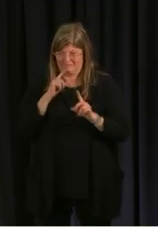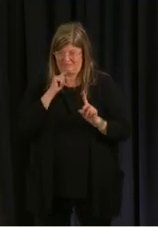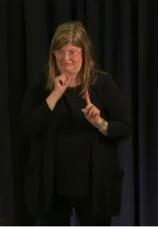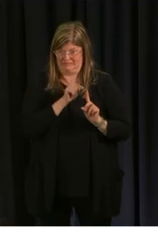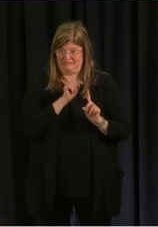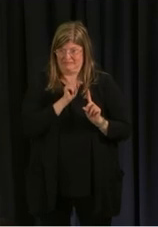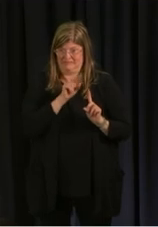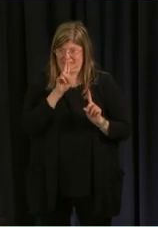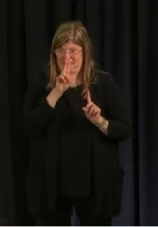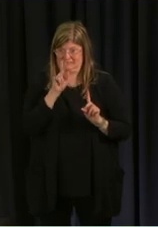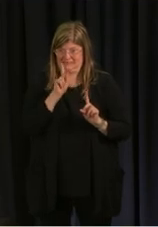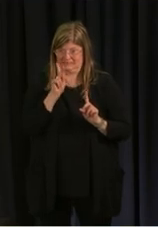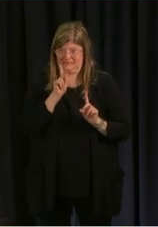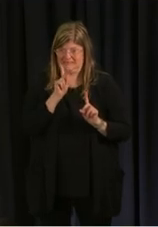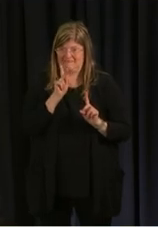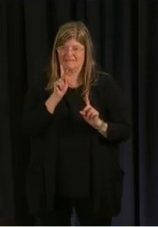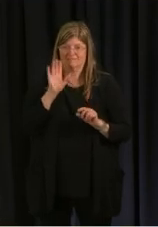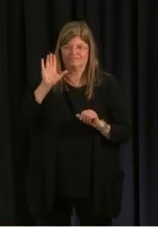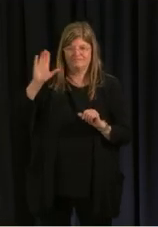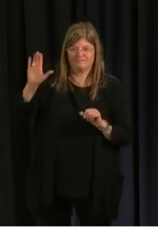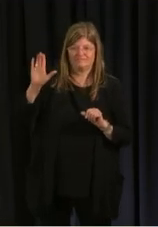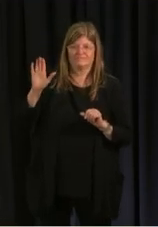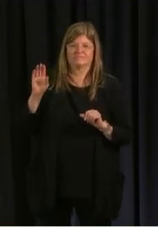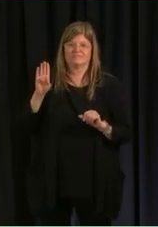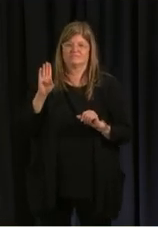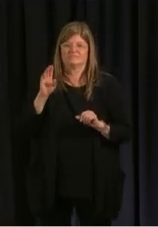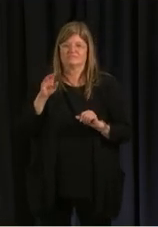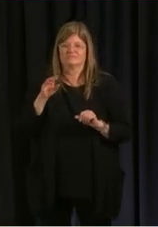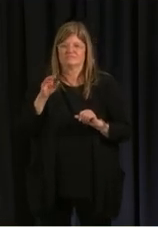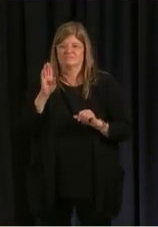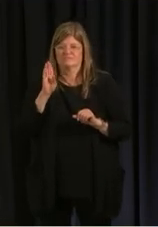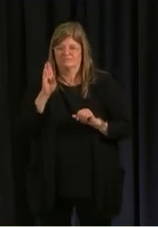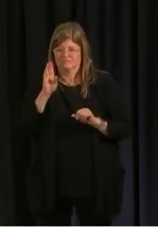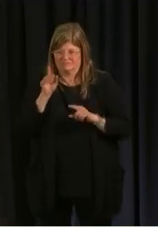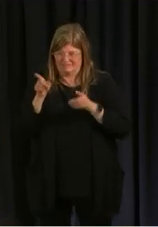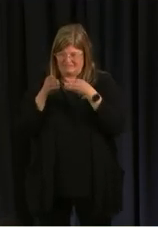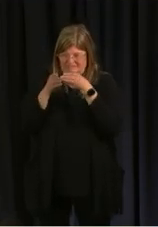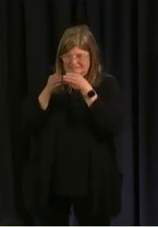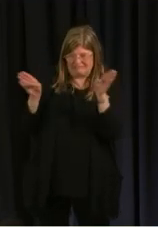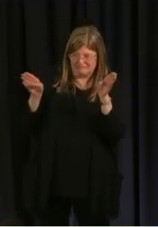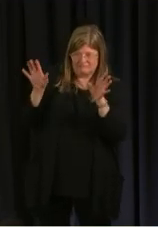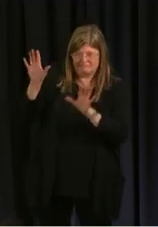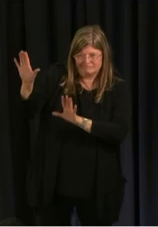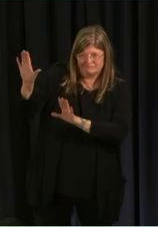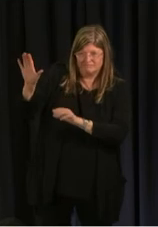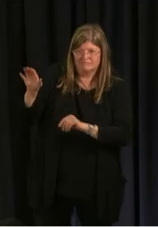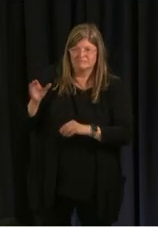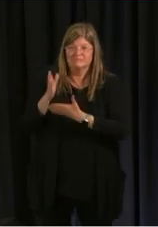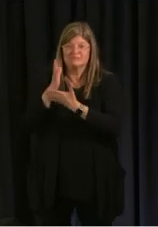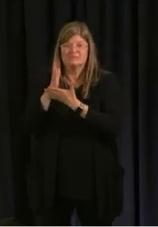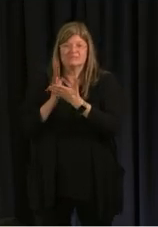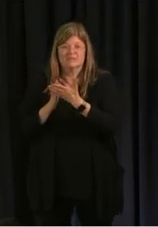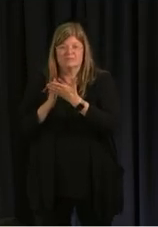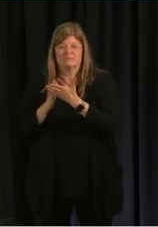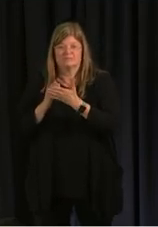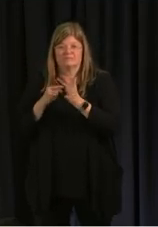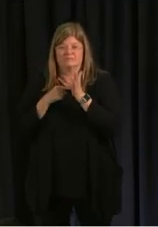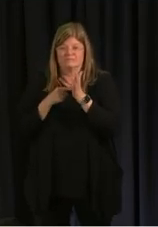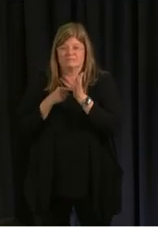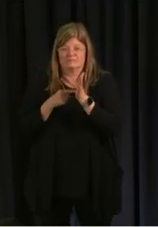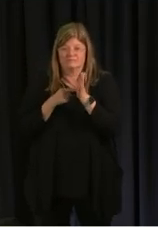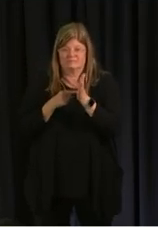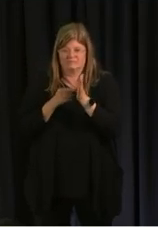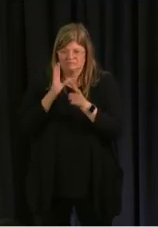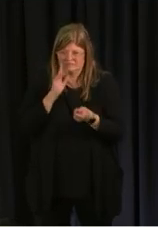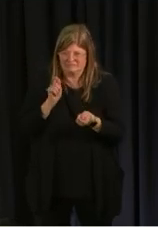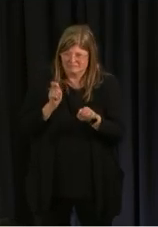UK, South Africa, or Brazil. In general, some of these mutations make